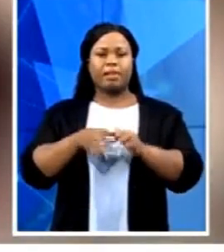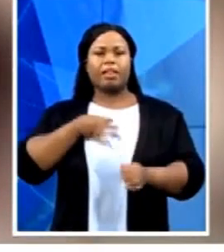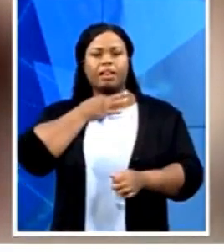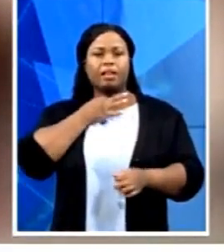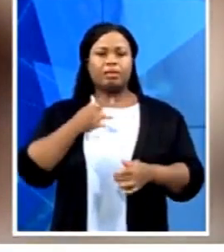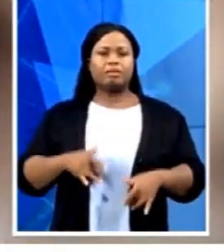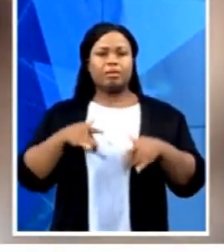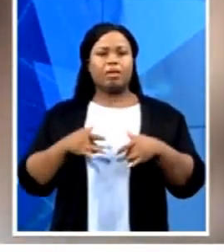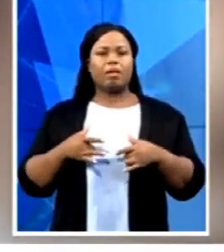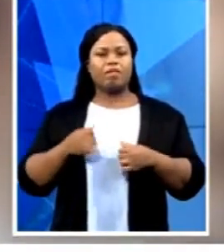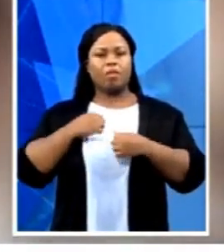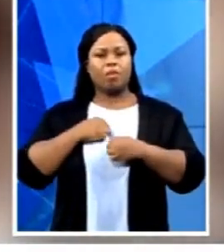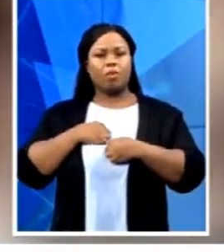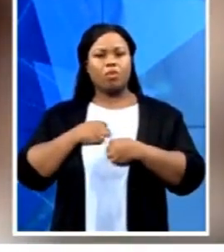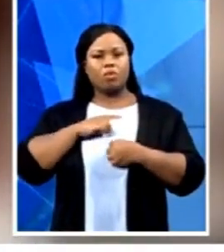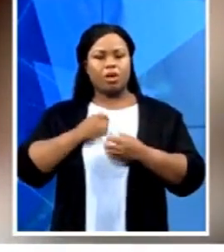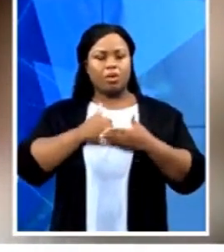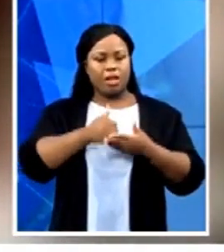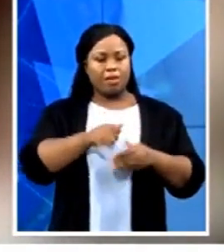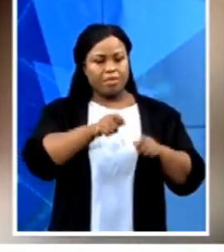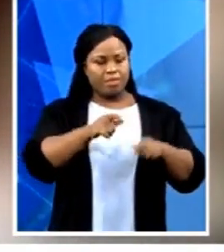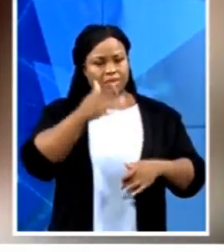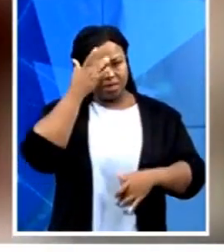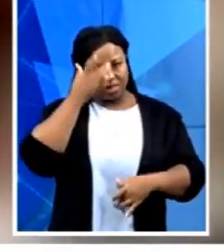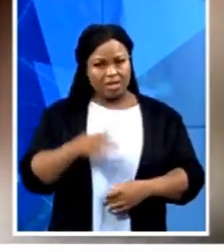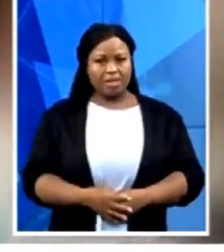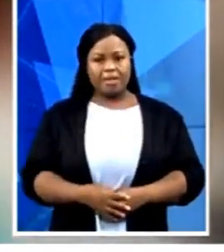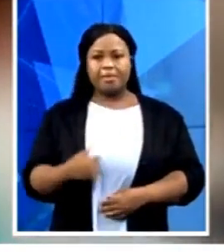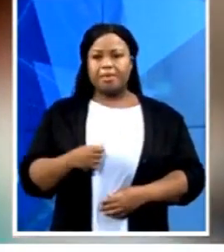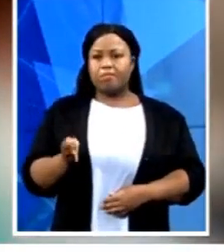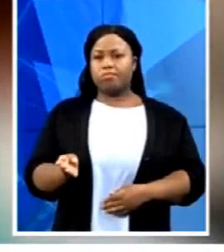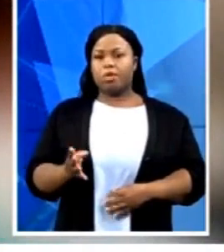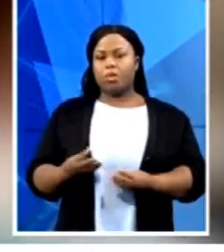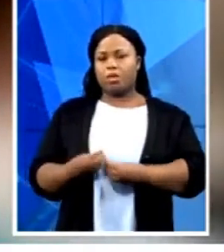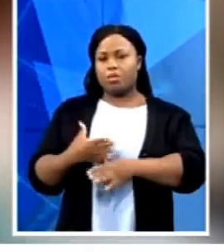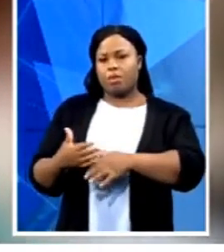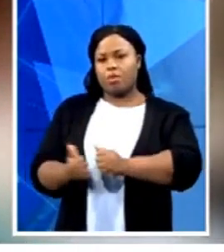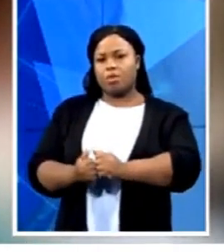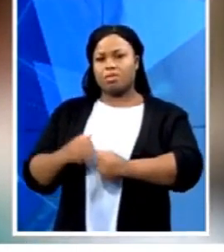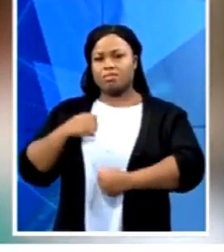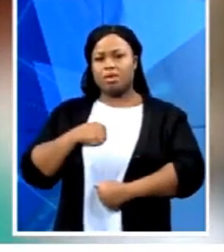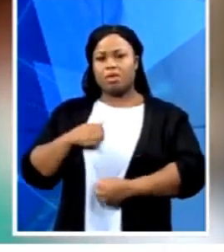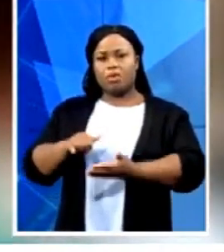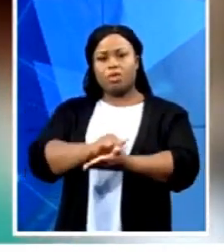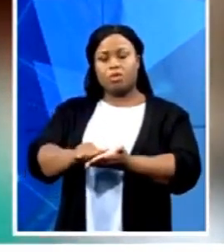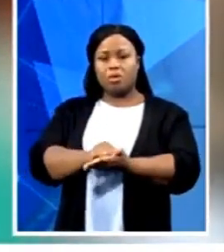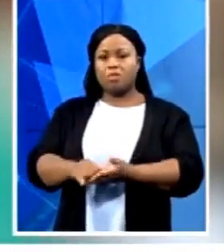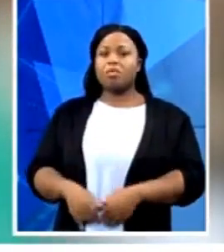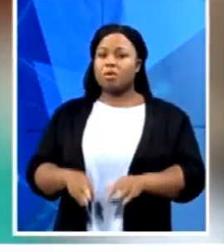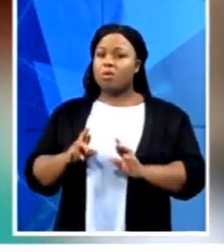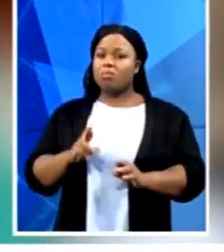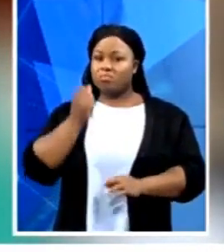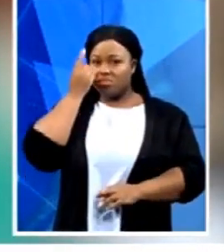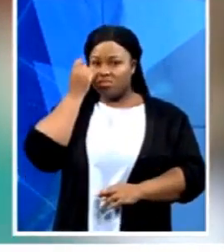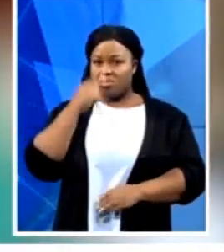making this video with my colleagues here in New York to try to help you understand how serious COVID-19 is, to encourage you to